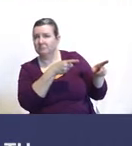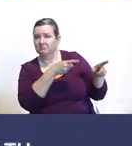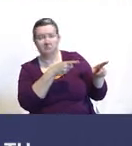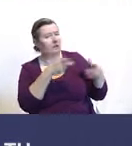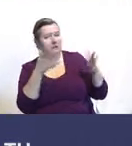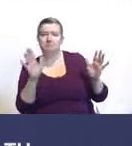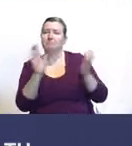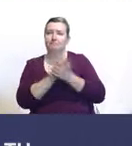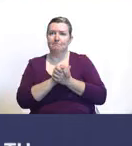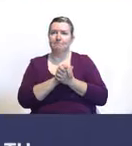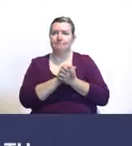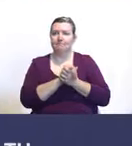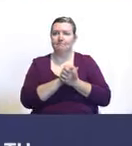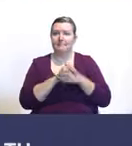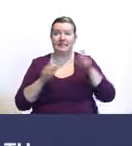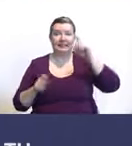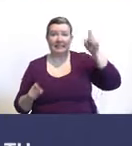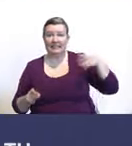The Texas